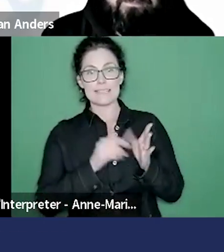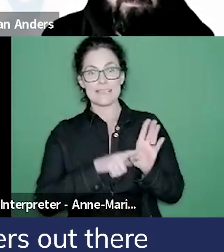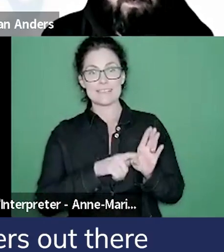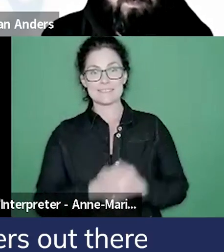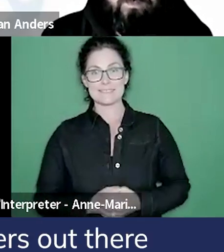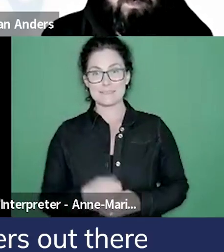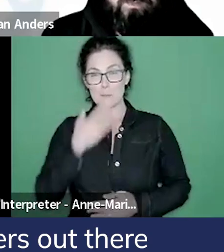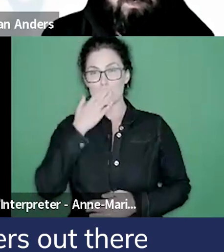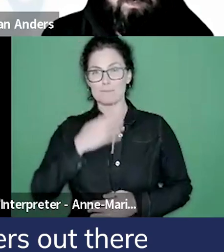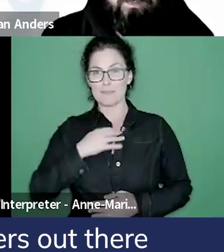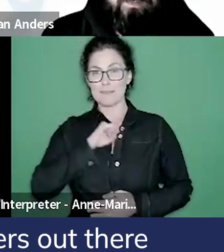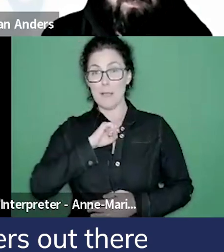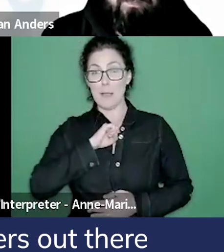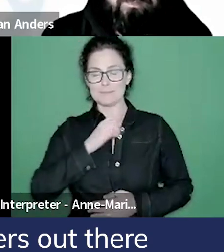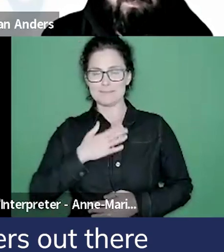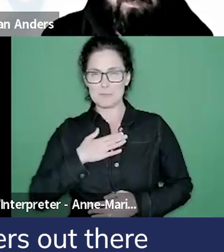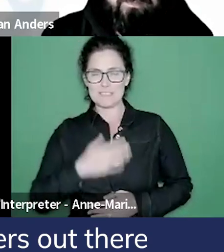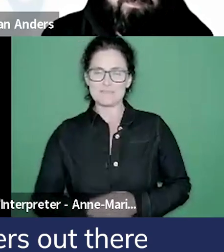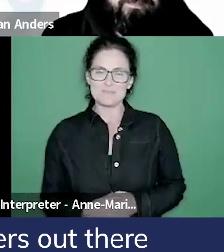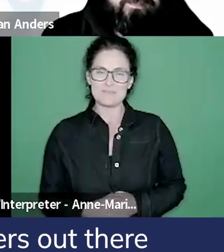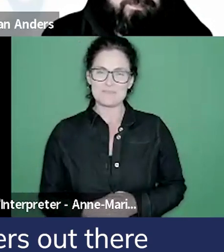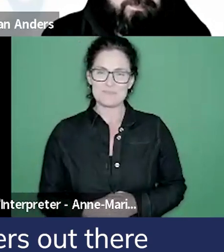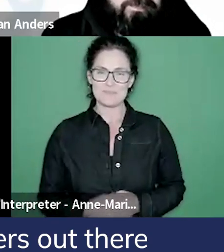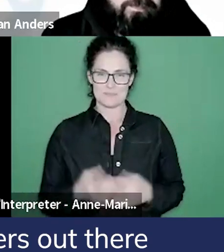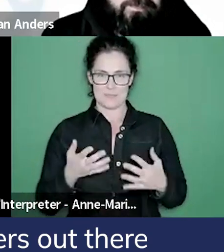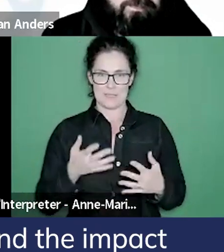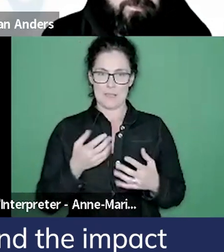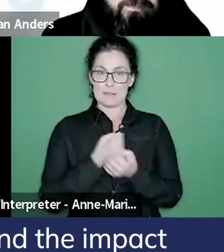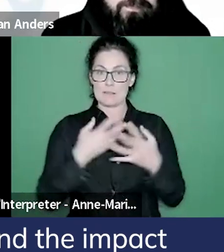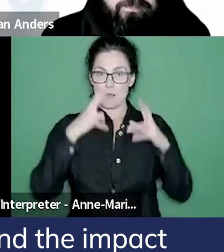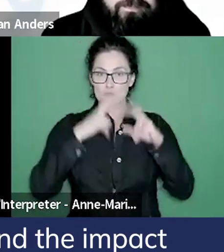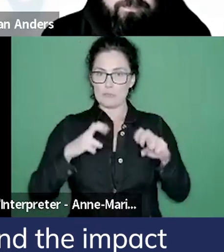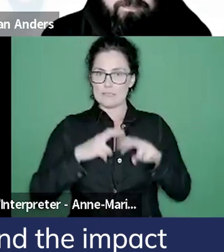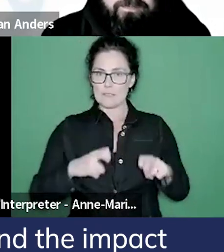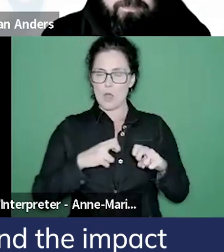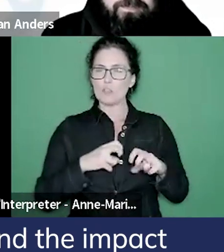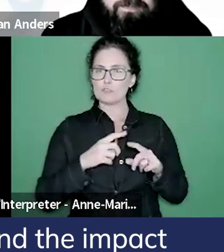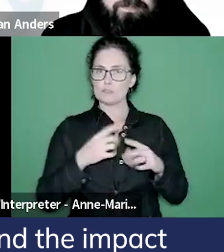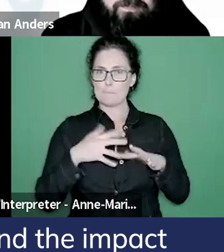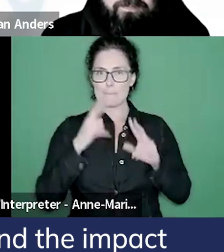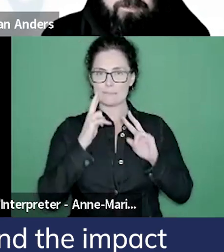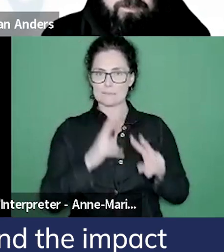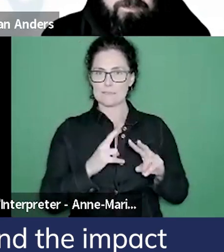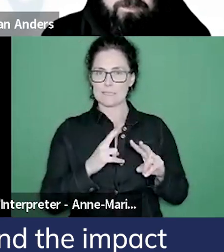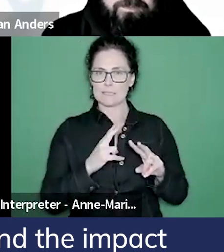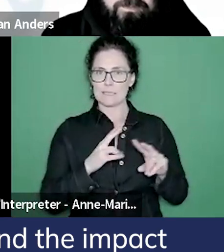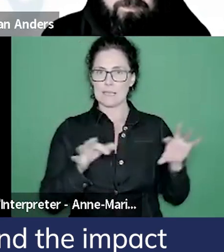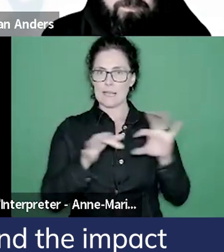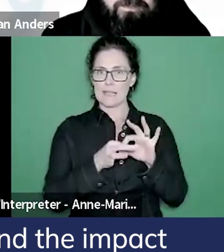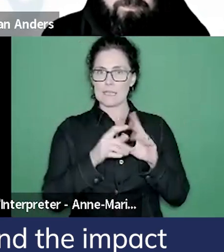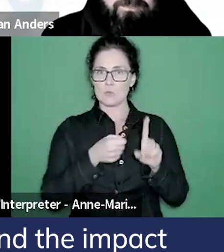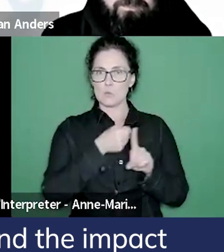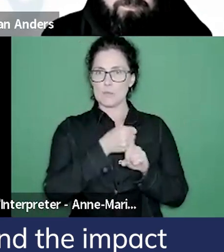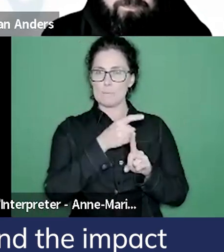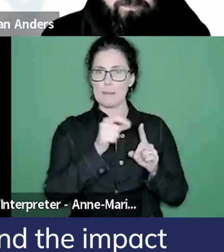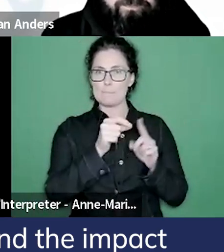Sorry, I've got something to hit my throat, but there are some papers out there that I think there's one that I saw that was around the impact